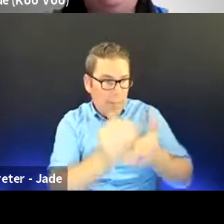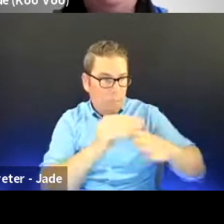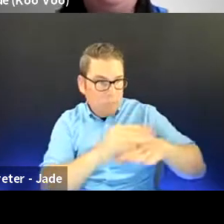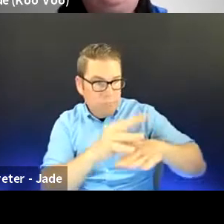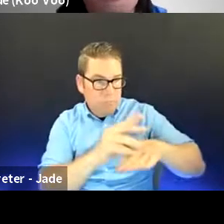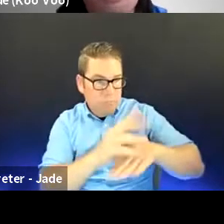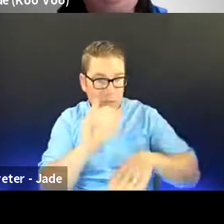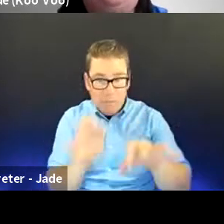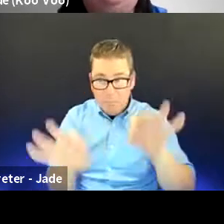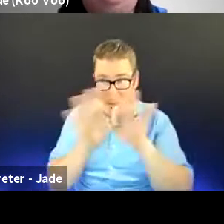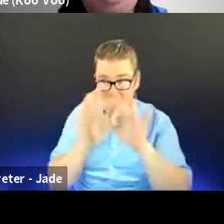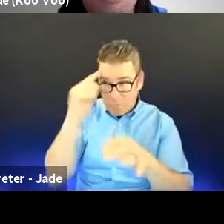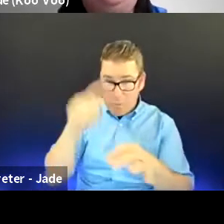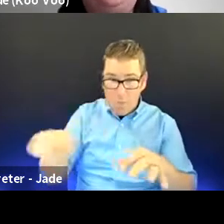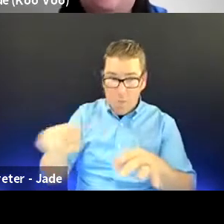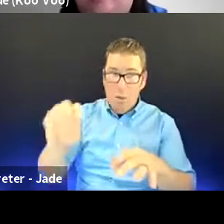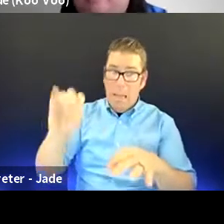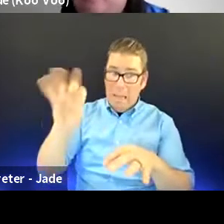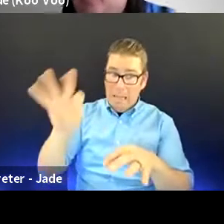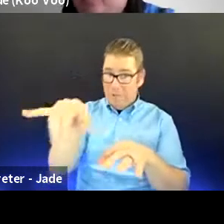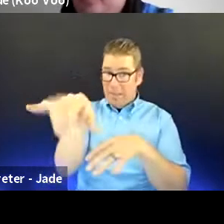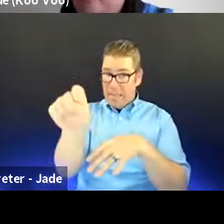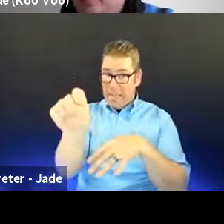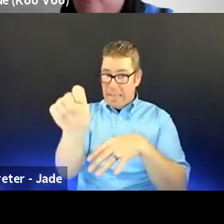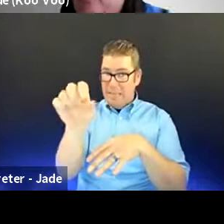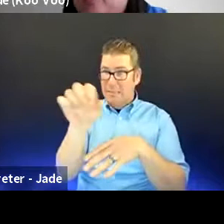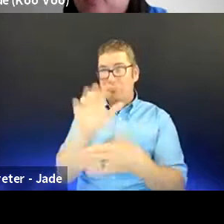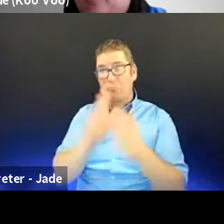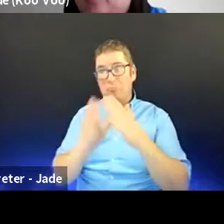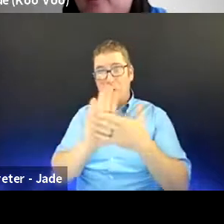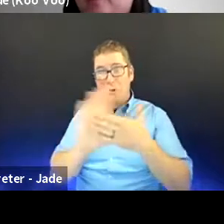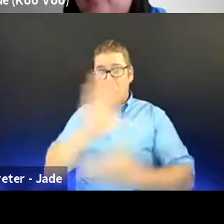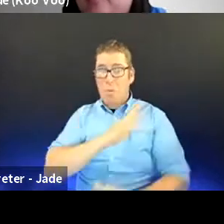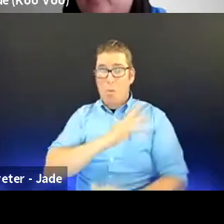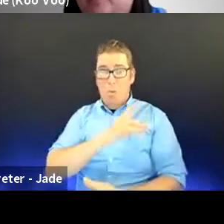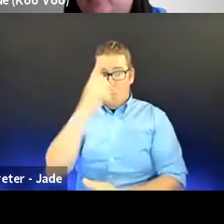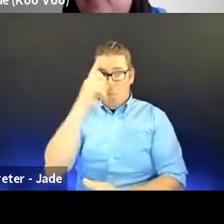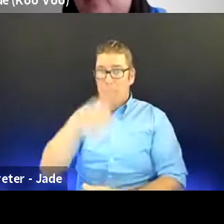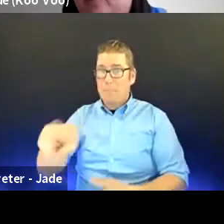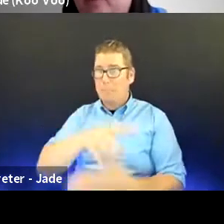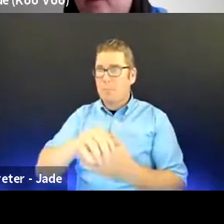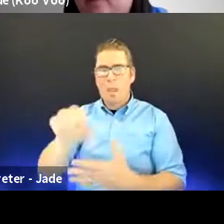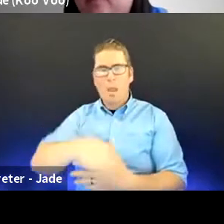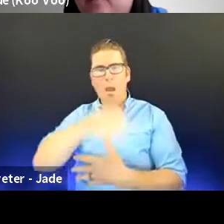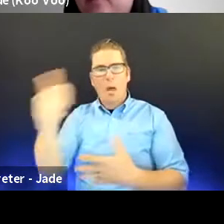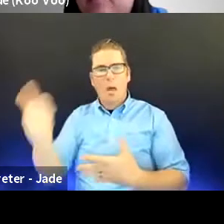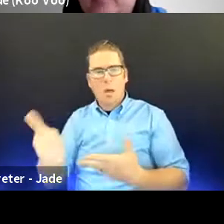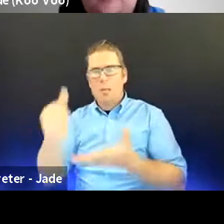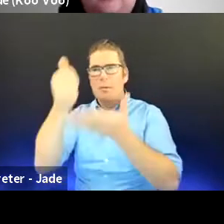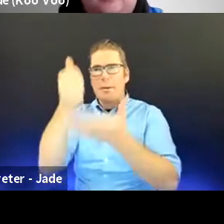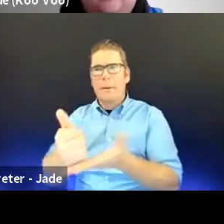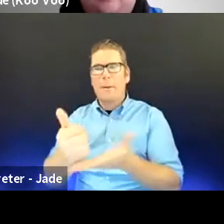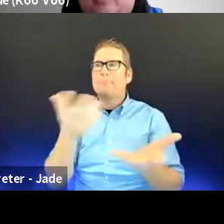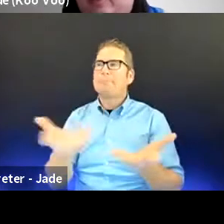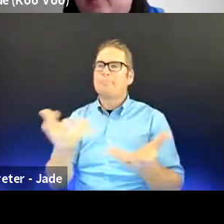definitely one route that you can take. The other thing that is helpful is, and